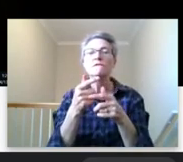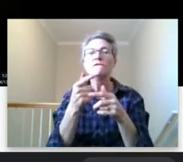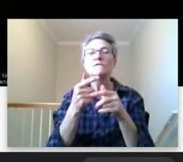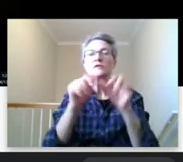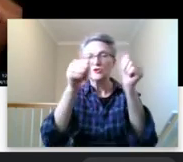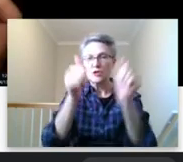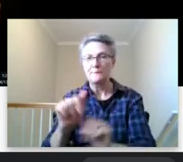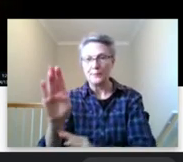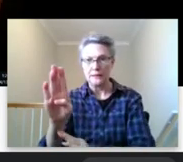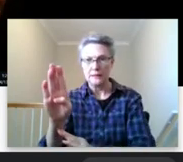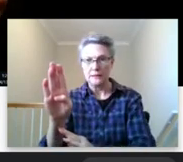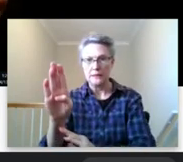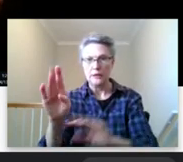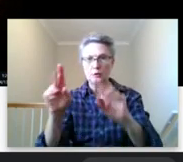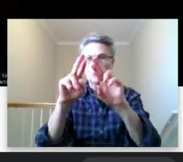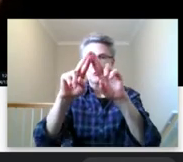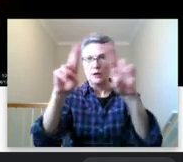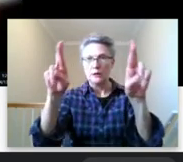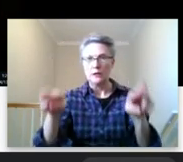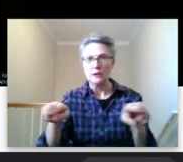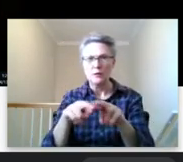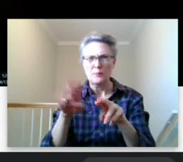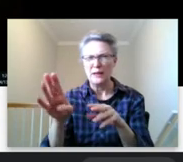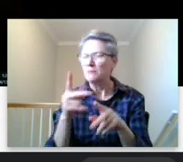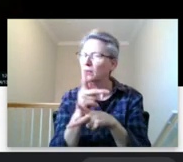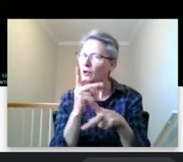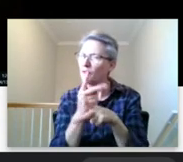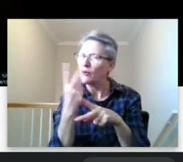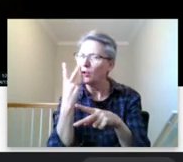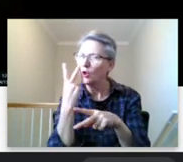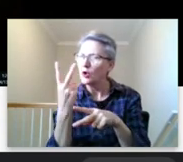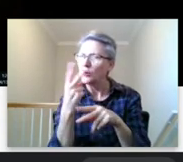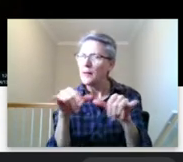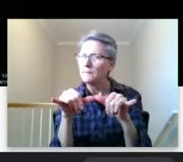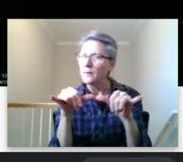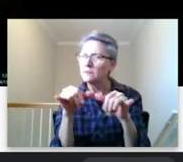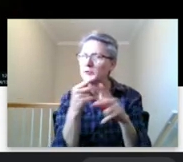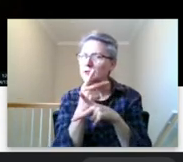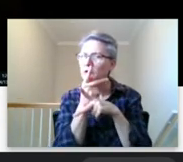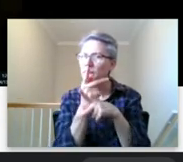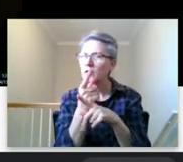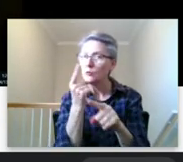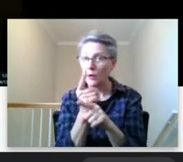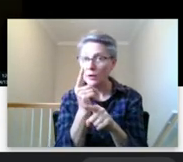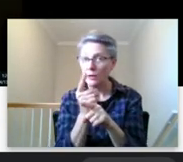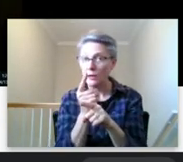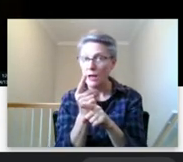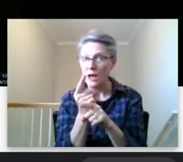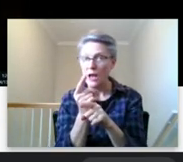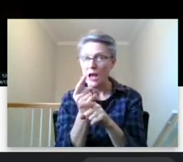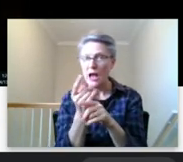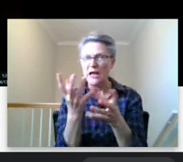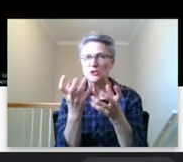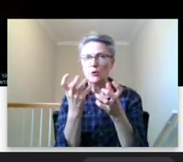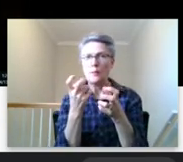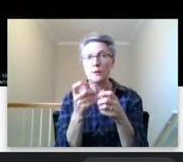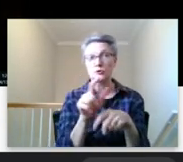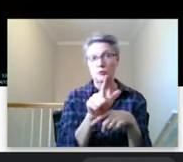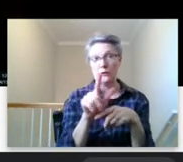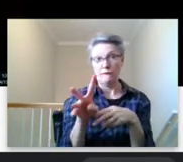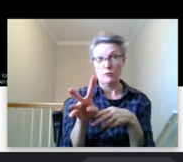now. For figure B, I need to be careful and look at my dimensions carefully, right? I don't want to accidentally put 24